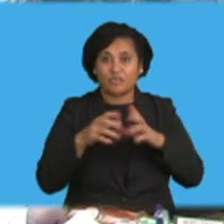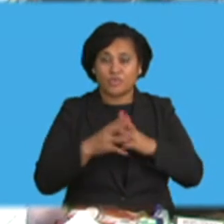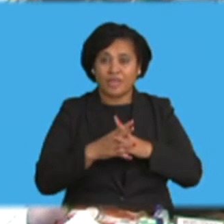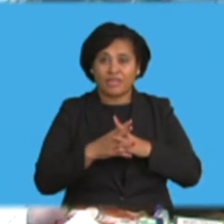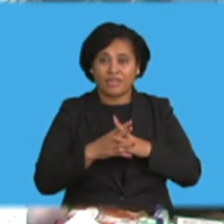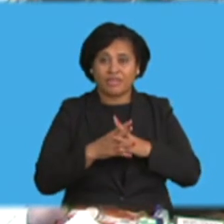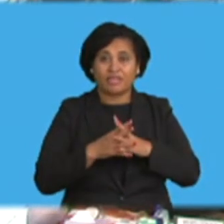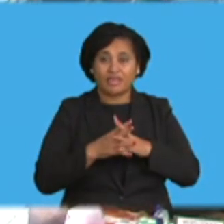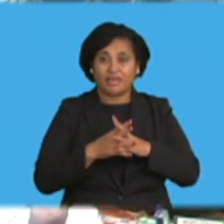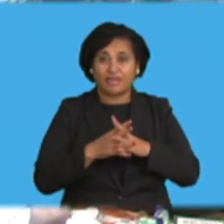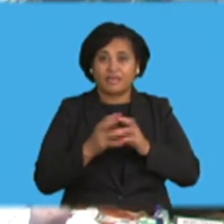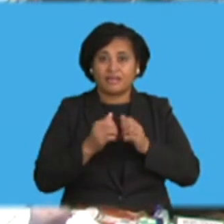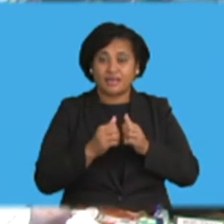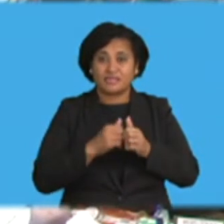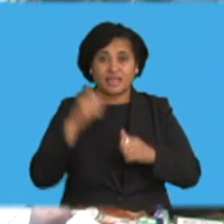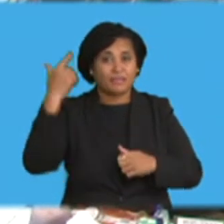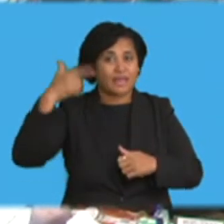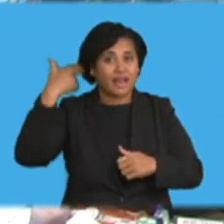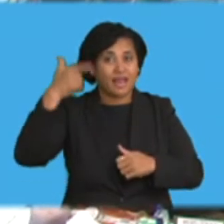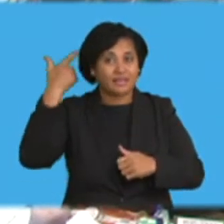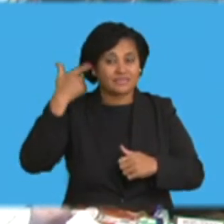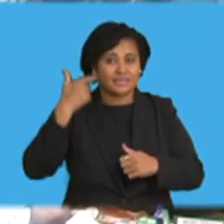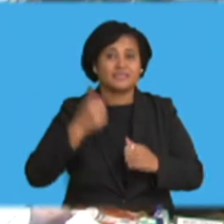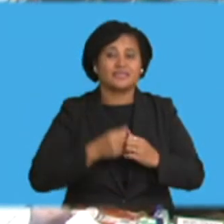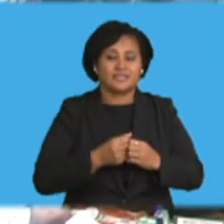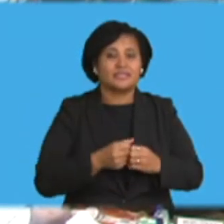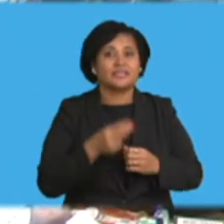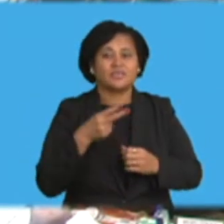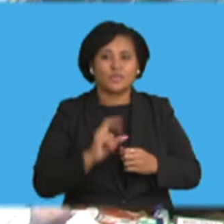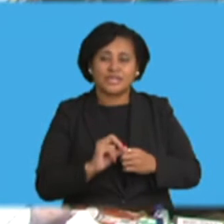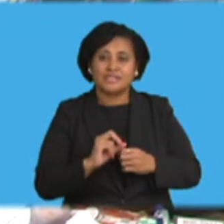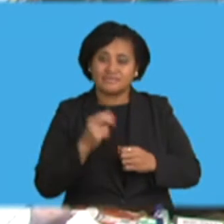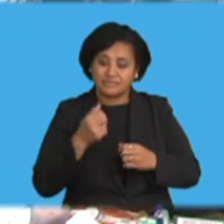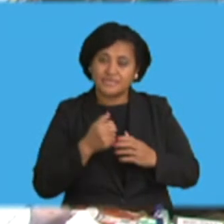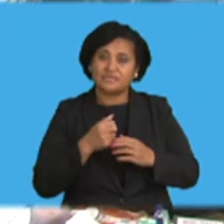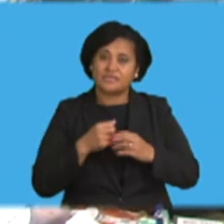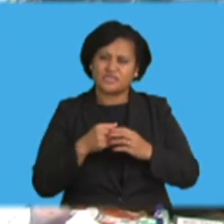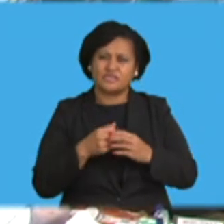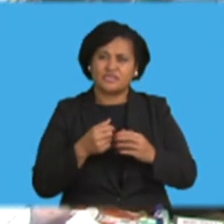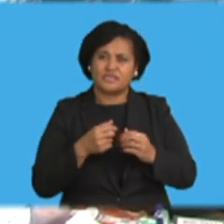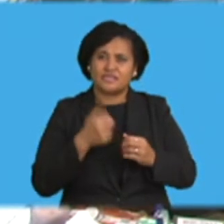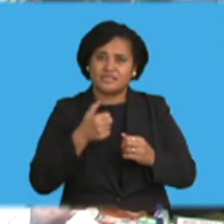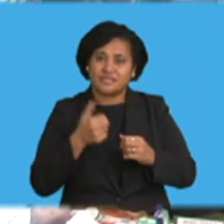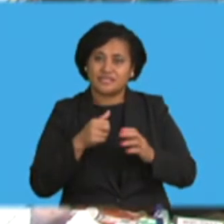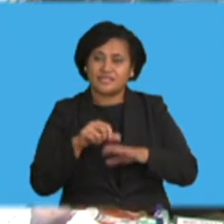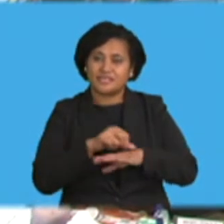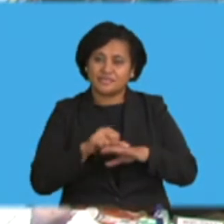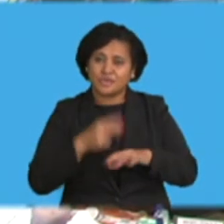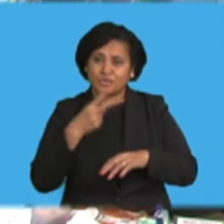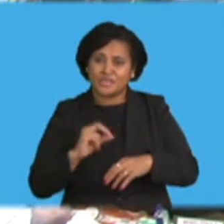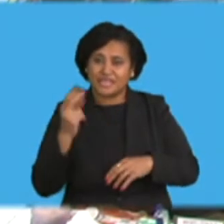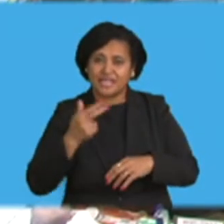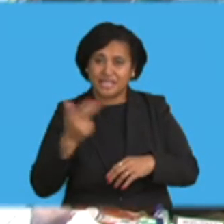in London from 16 to 18 April 2018. Powering our common future was the young